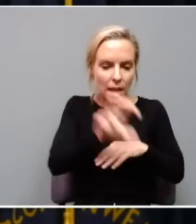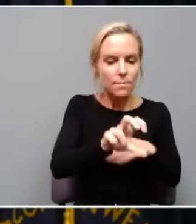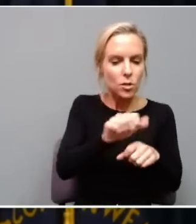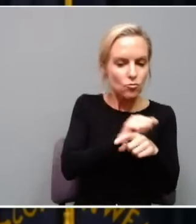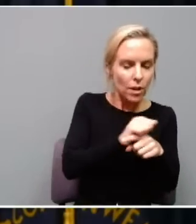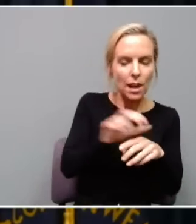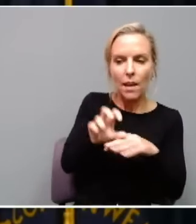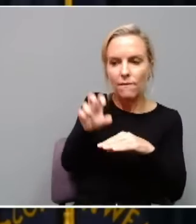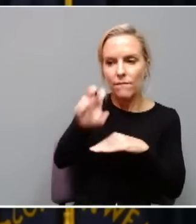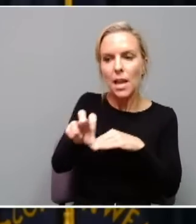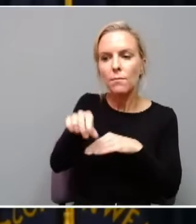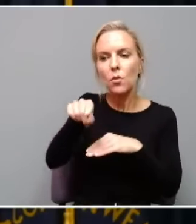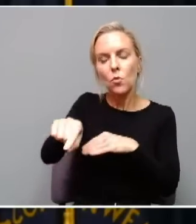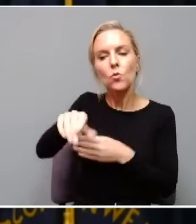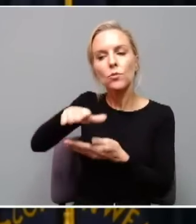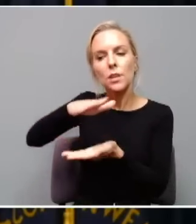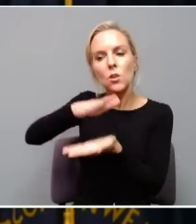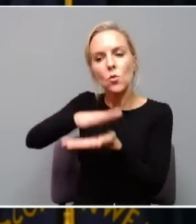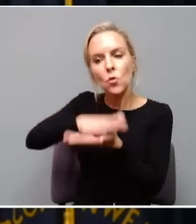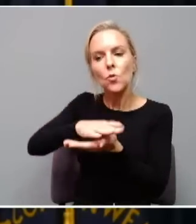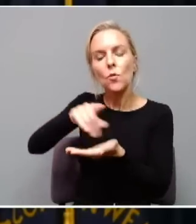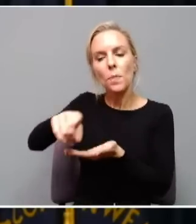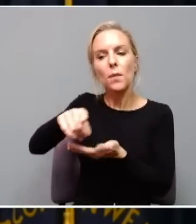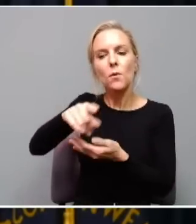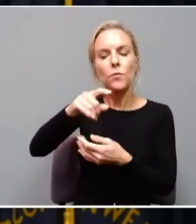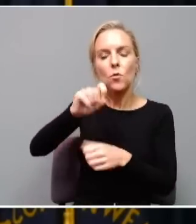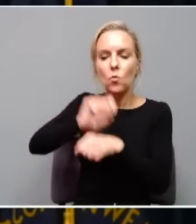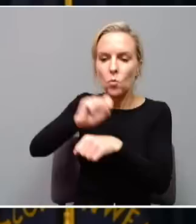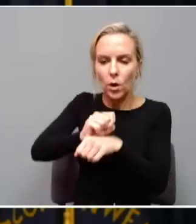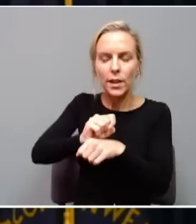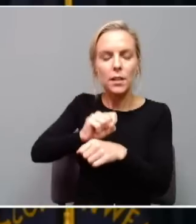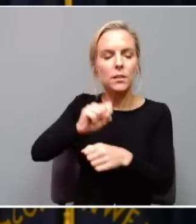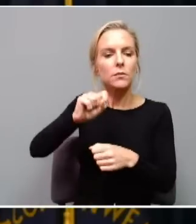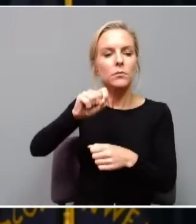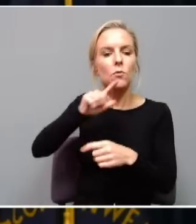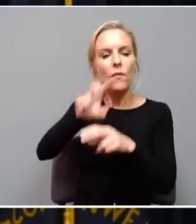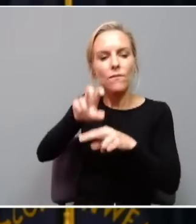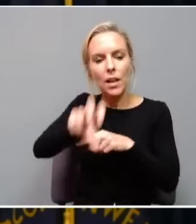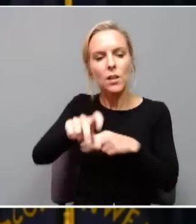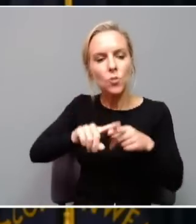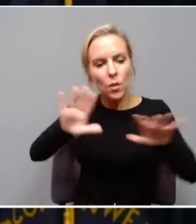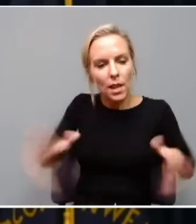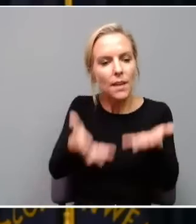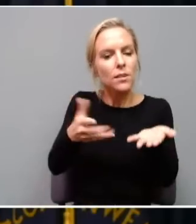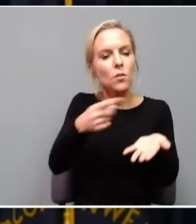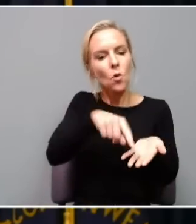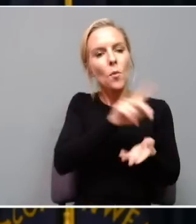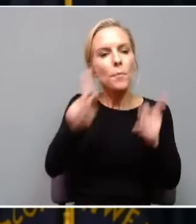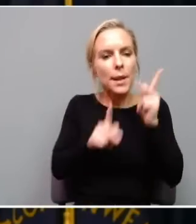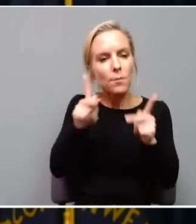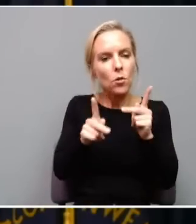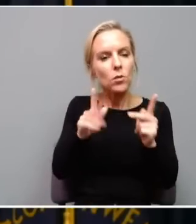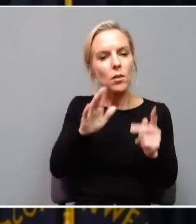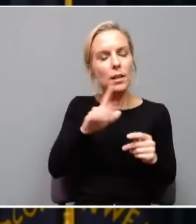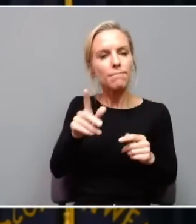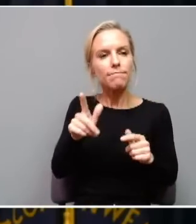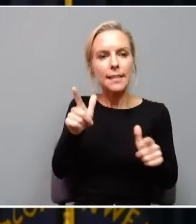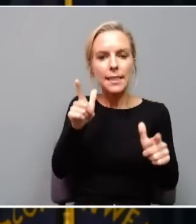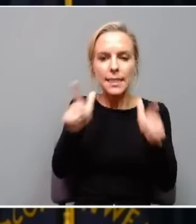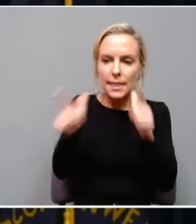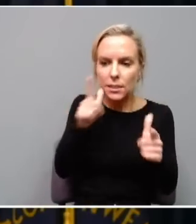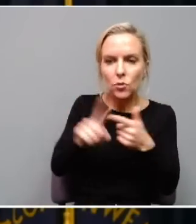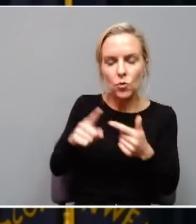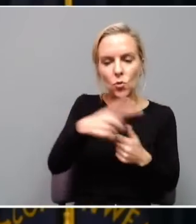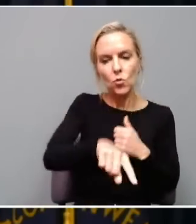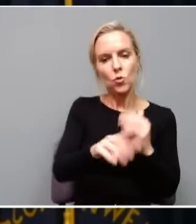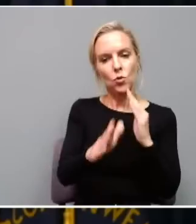are already in those communities, working to lift people up, listening to the community leaders that have